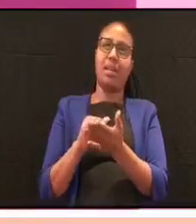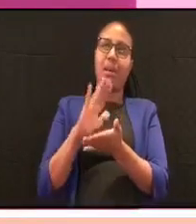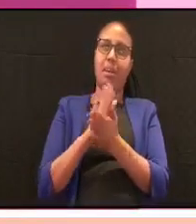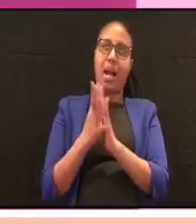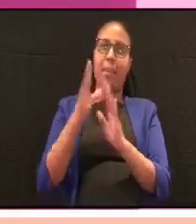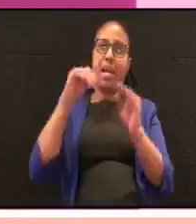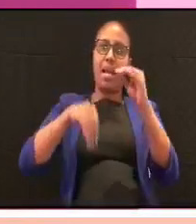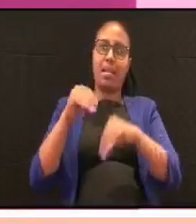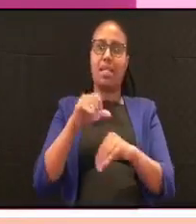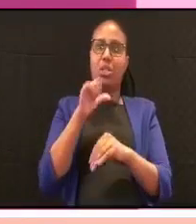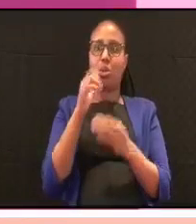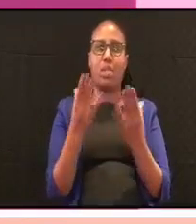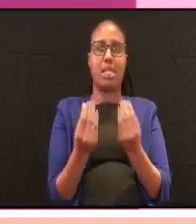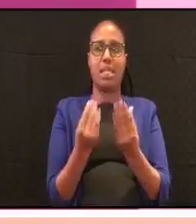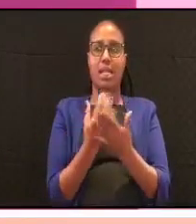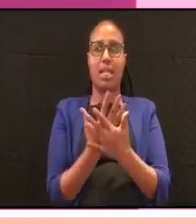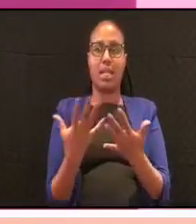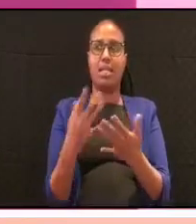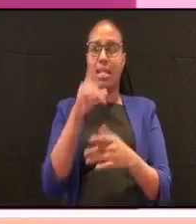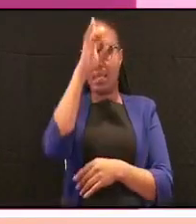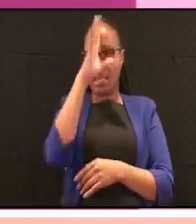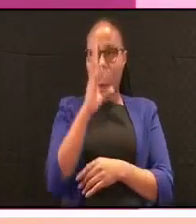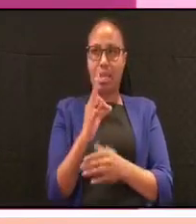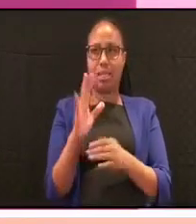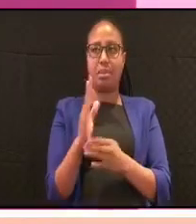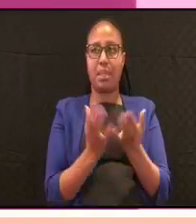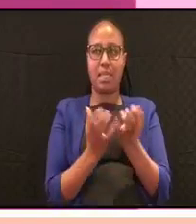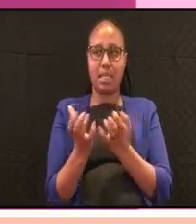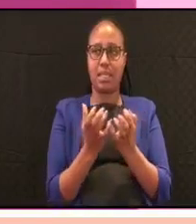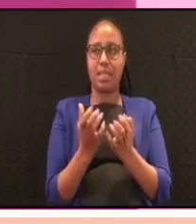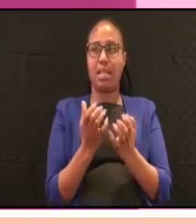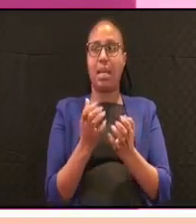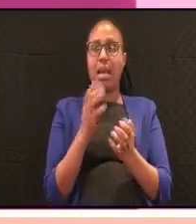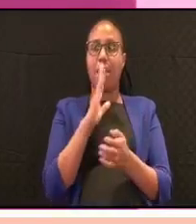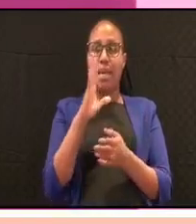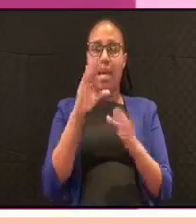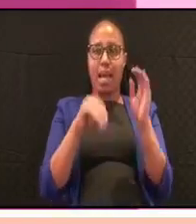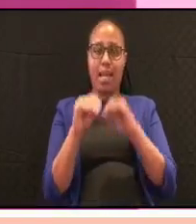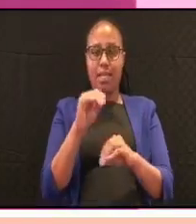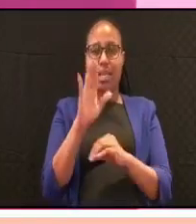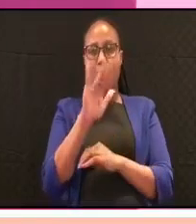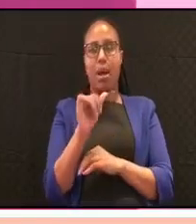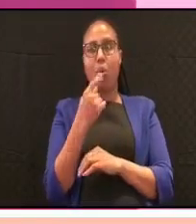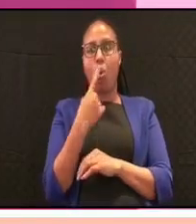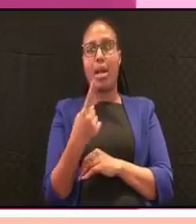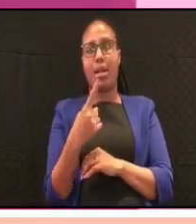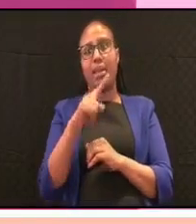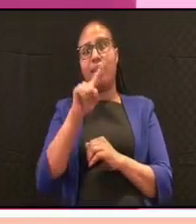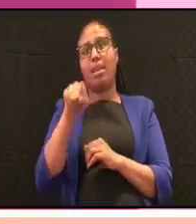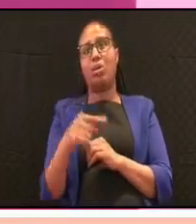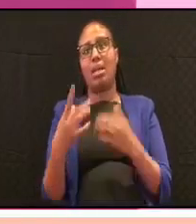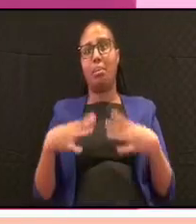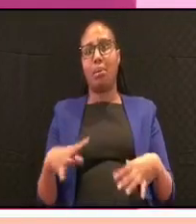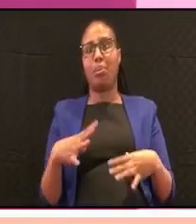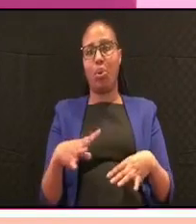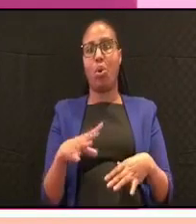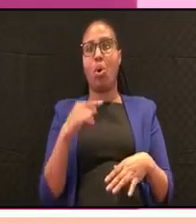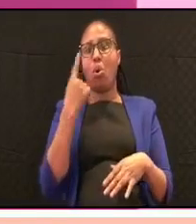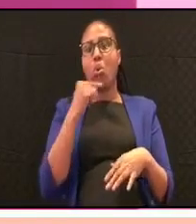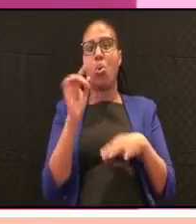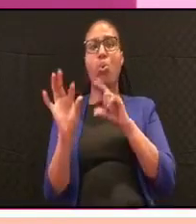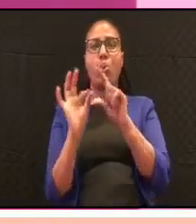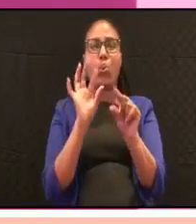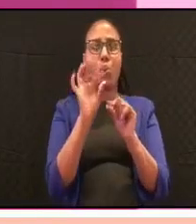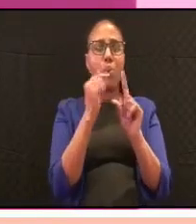thing. It's a very serious business. Being elected by 100,000 people who slept